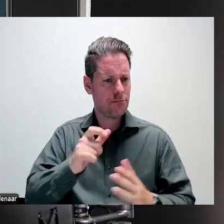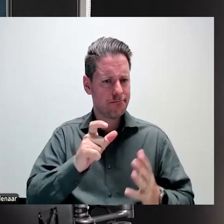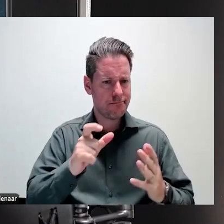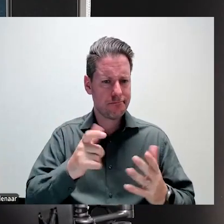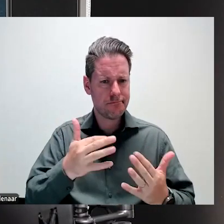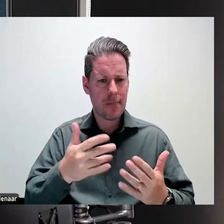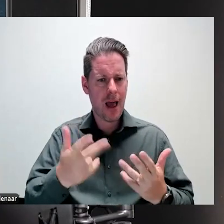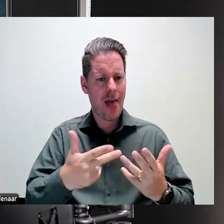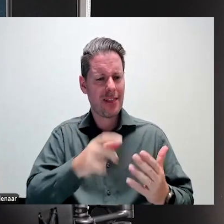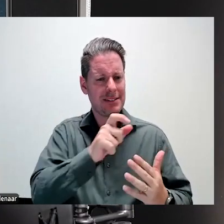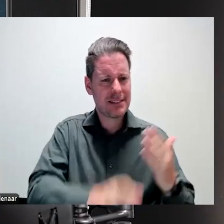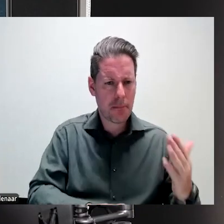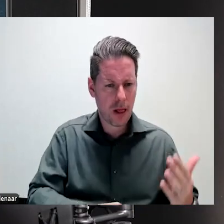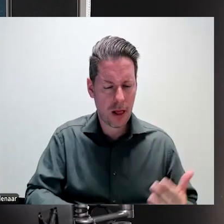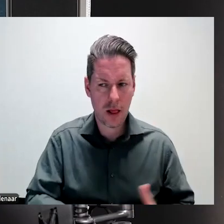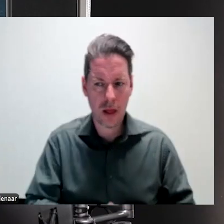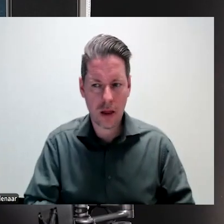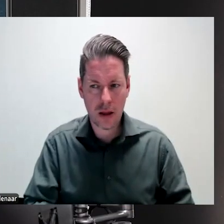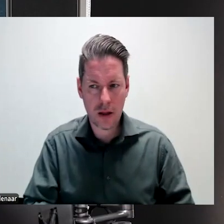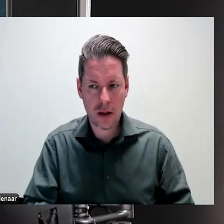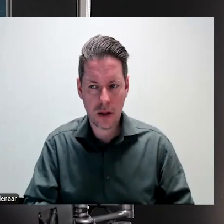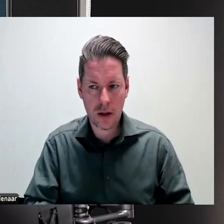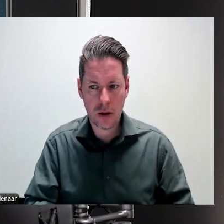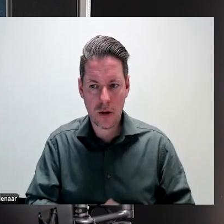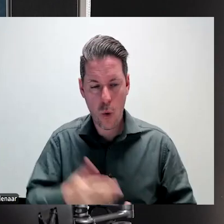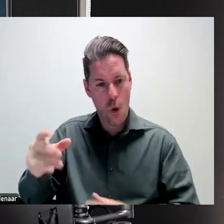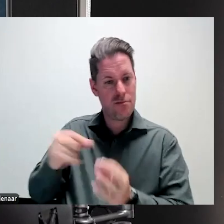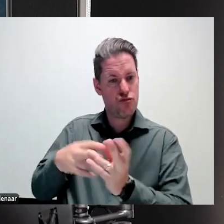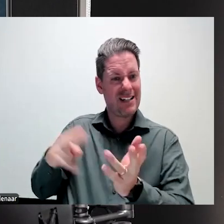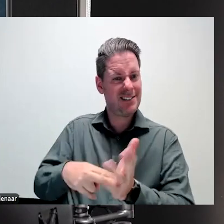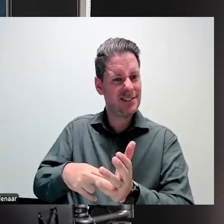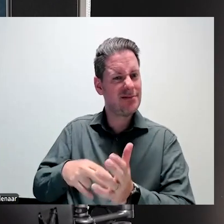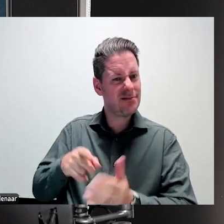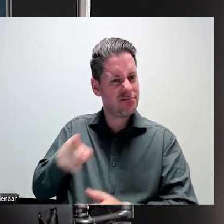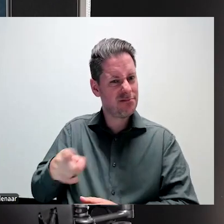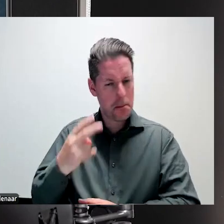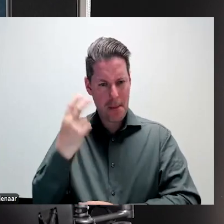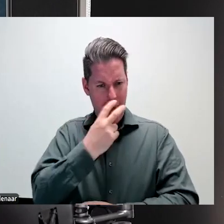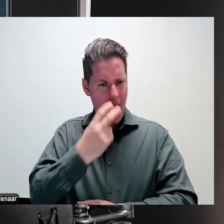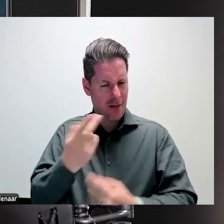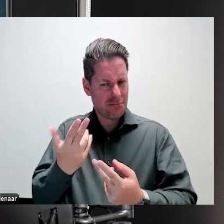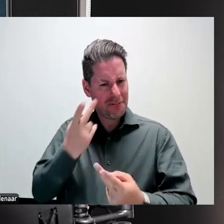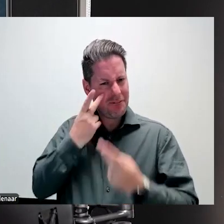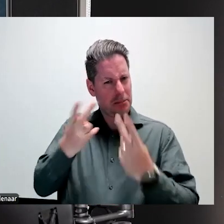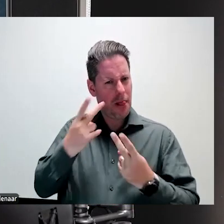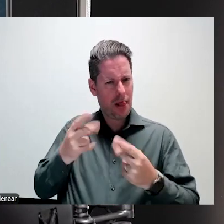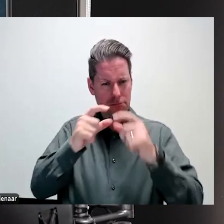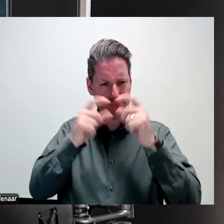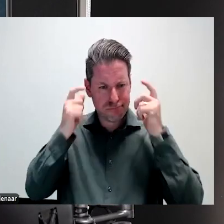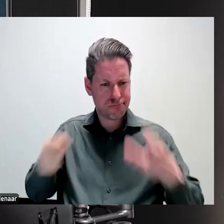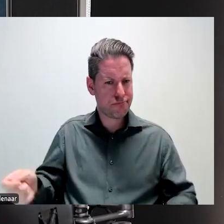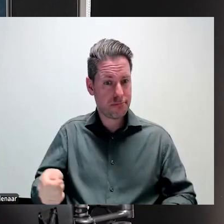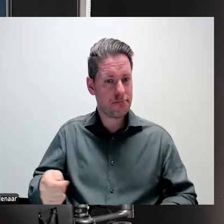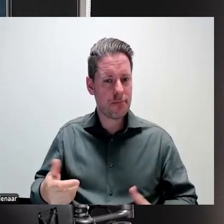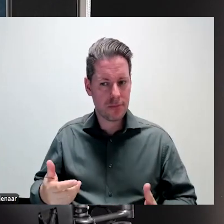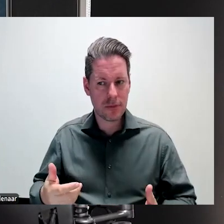someone like Brendan, who you can see that is blind. I haven't met Brendan, so I don't know